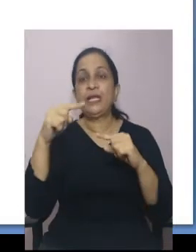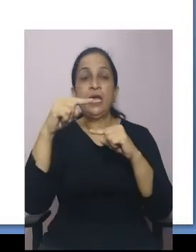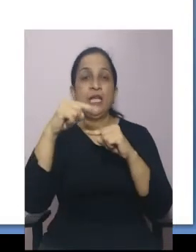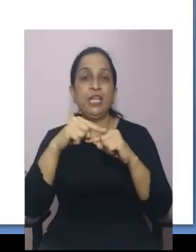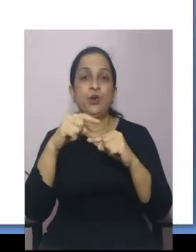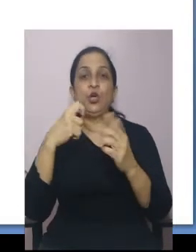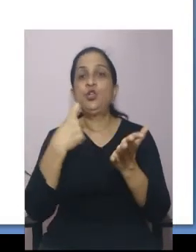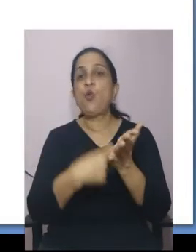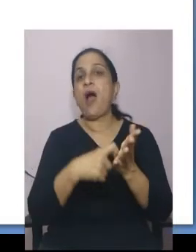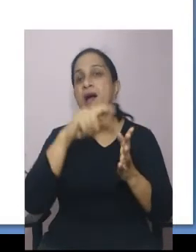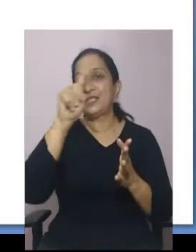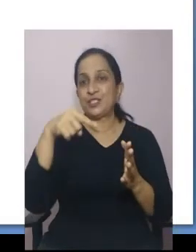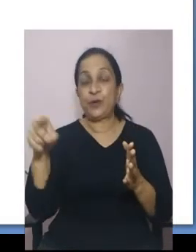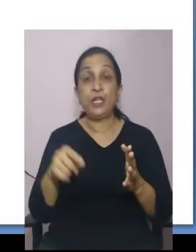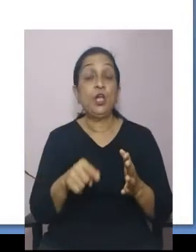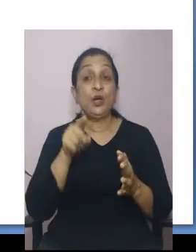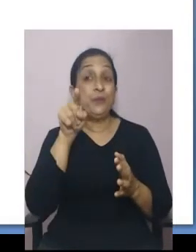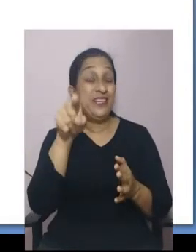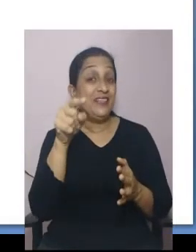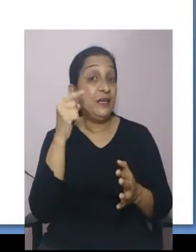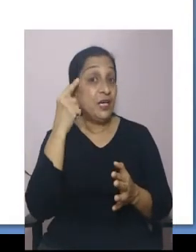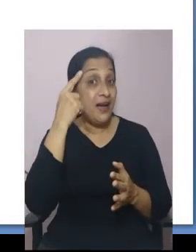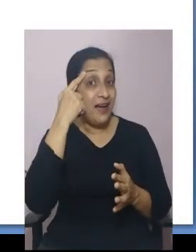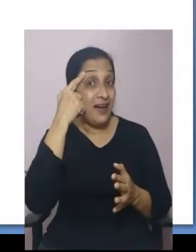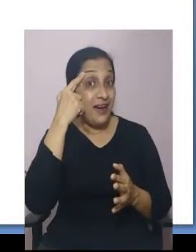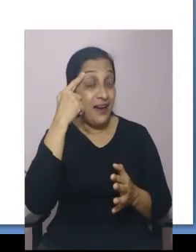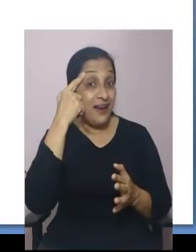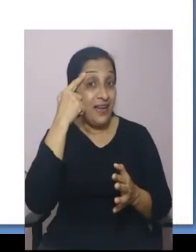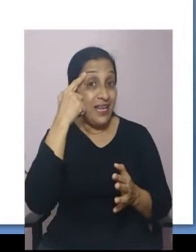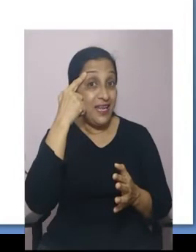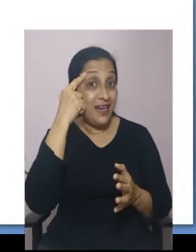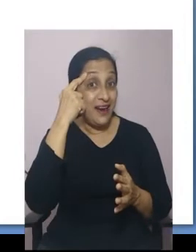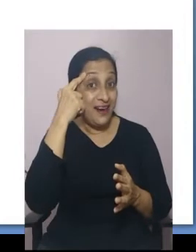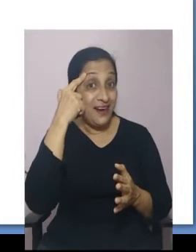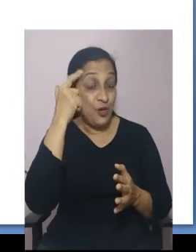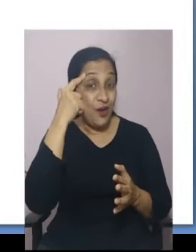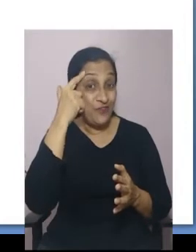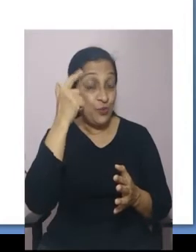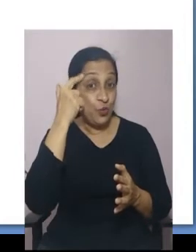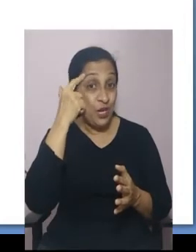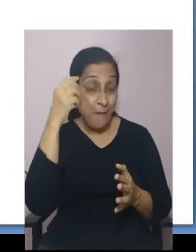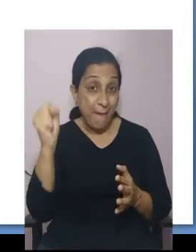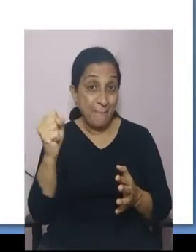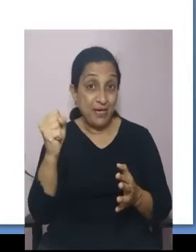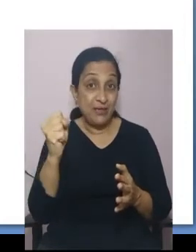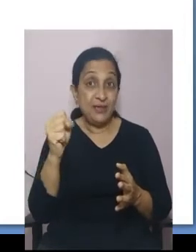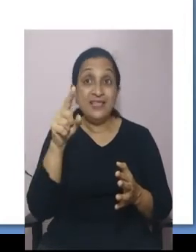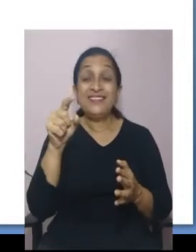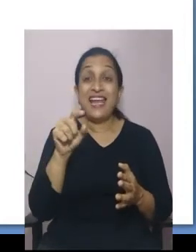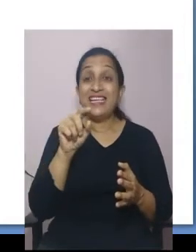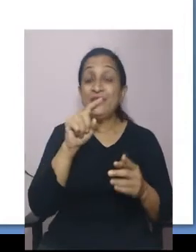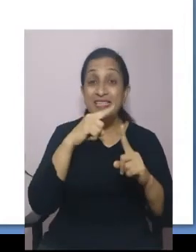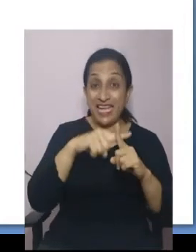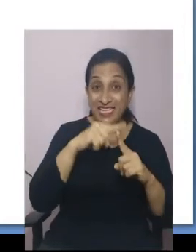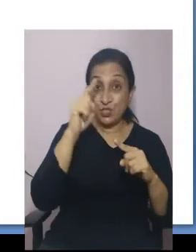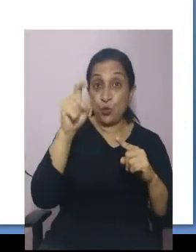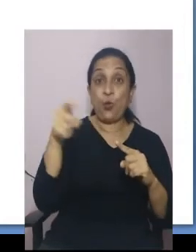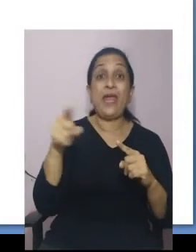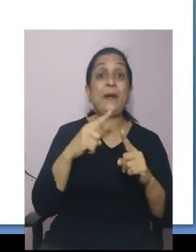0, that is, it is origin is 0 0, center is at 0